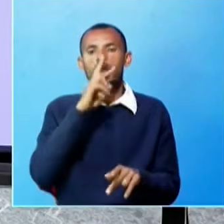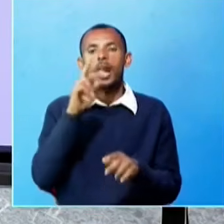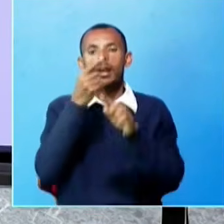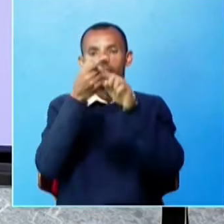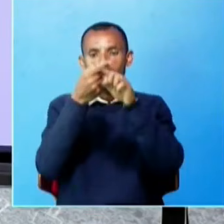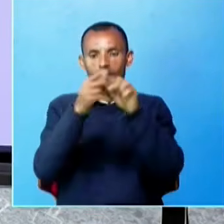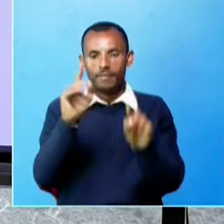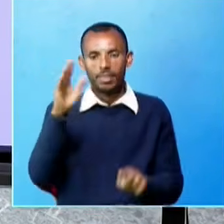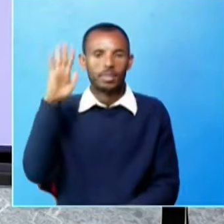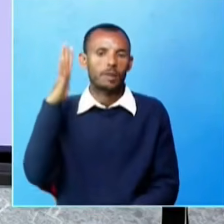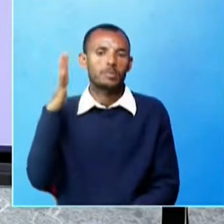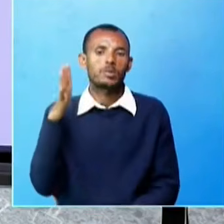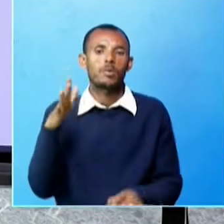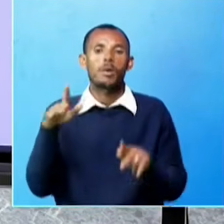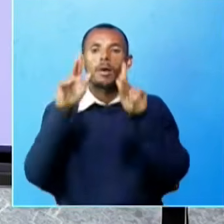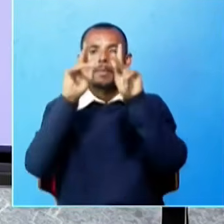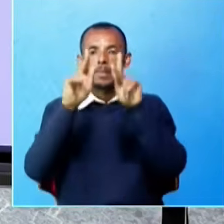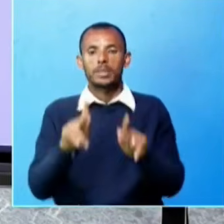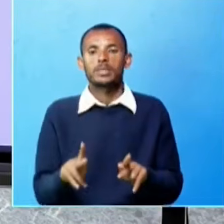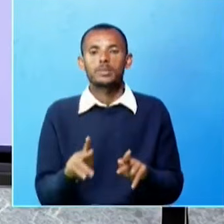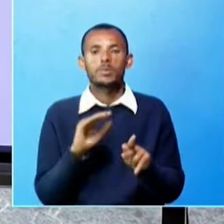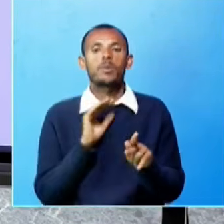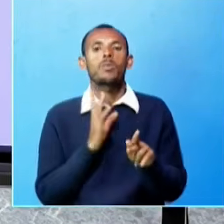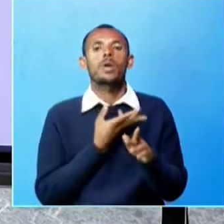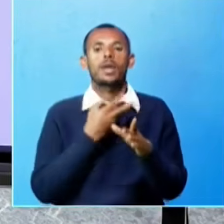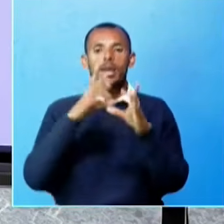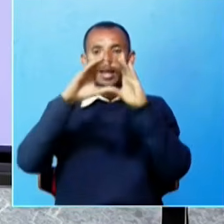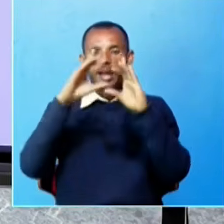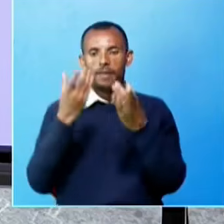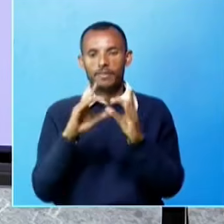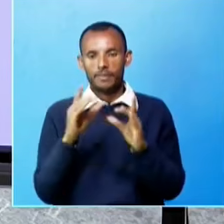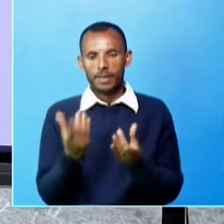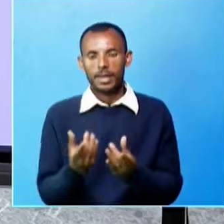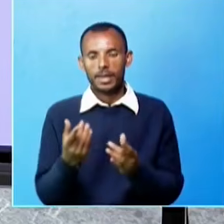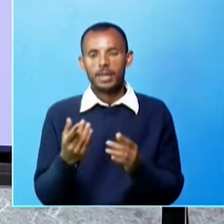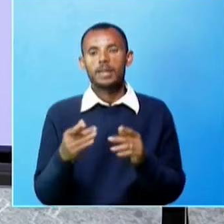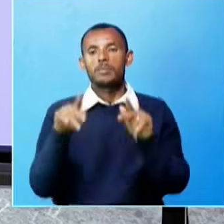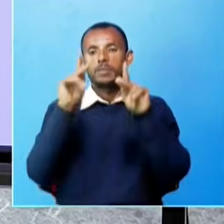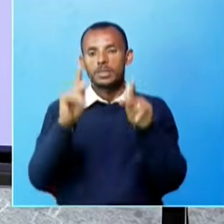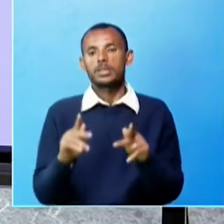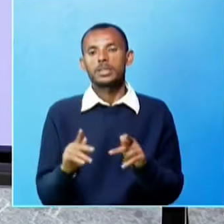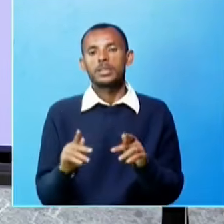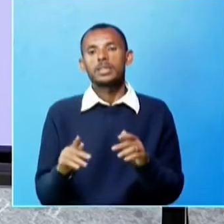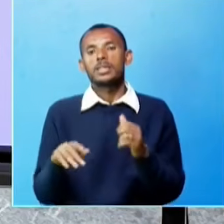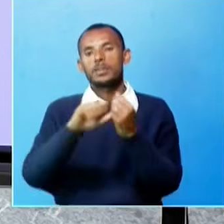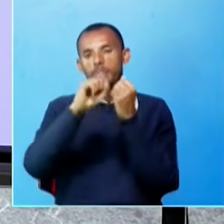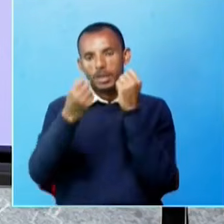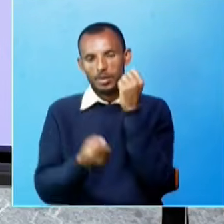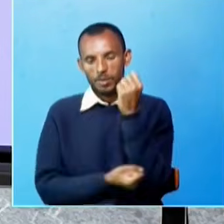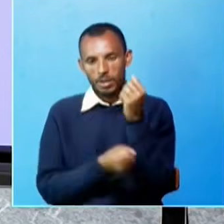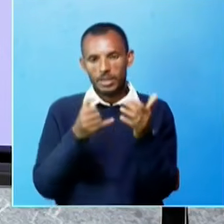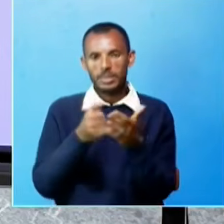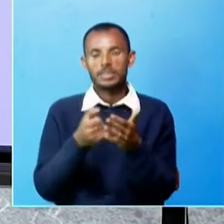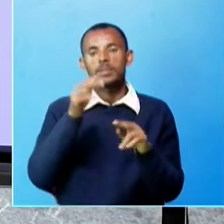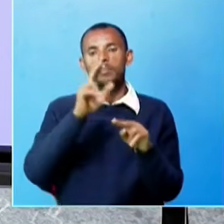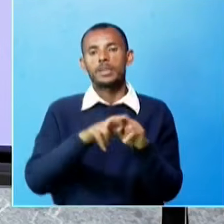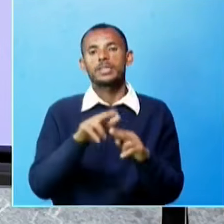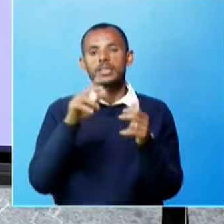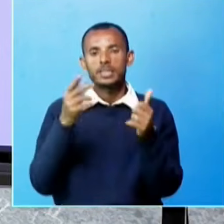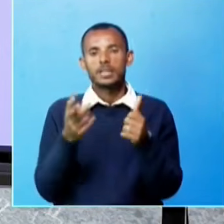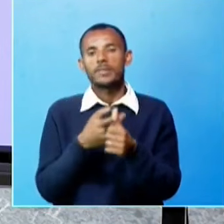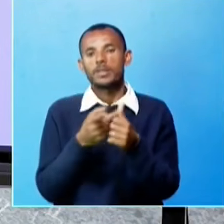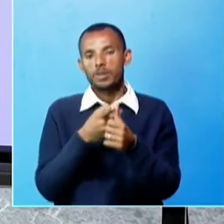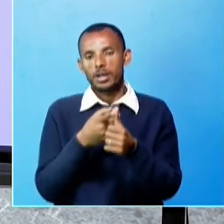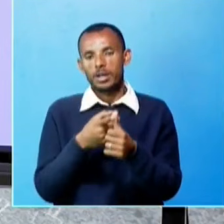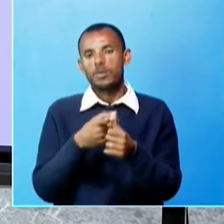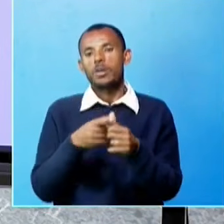different types of prism. We can classify prism depending on the nature of its base. Okay, so this is called